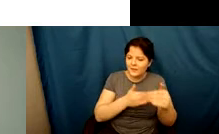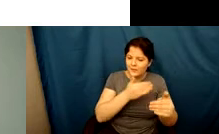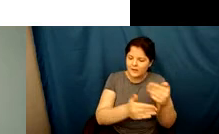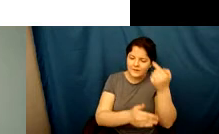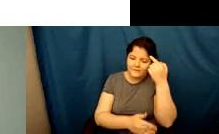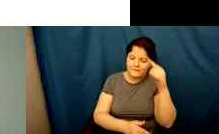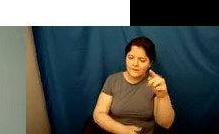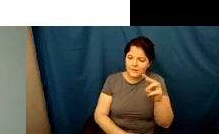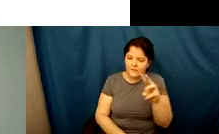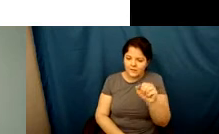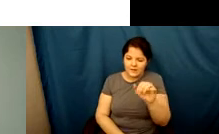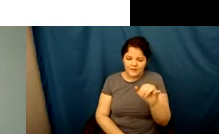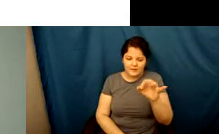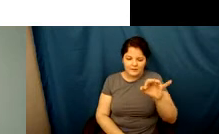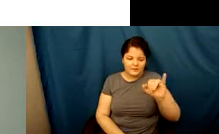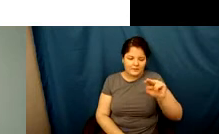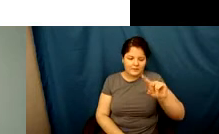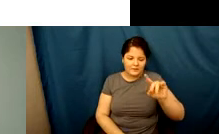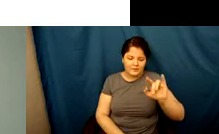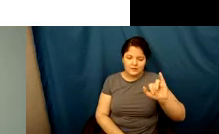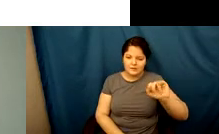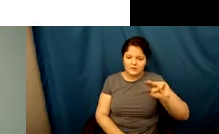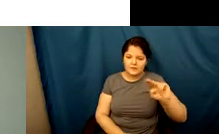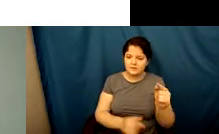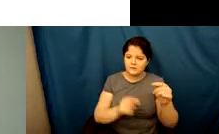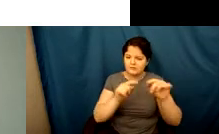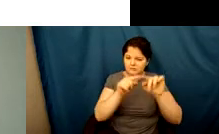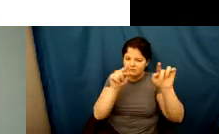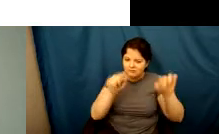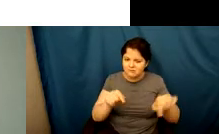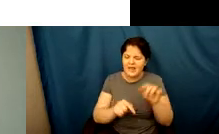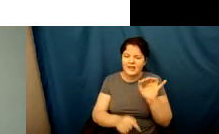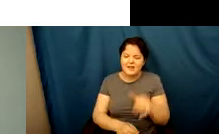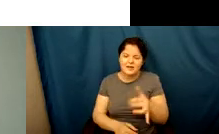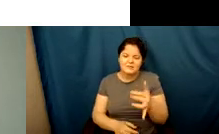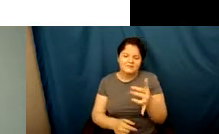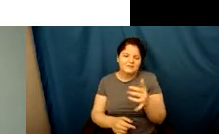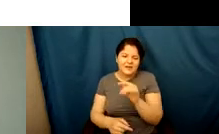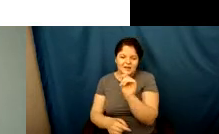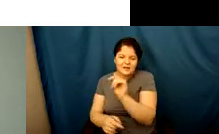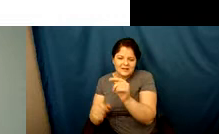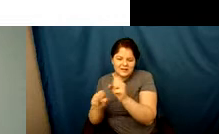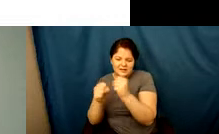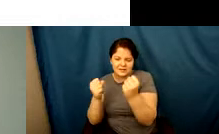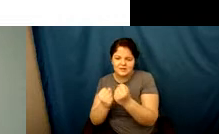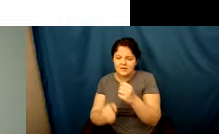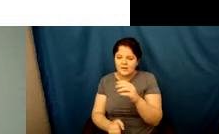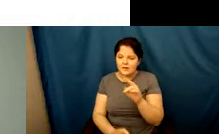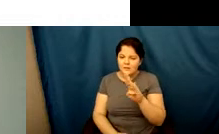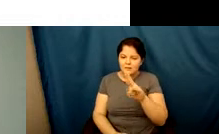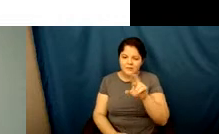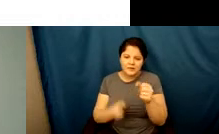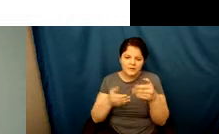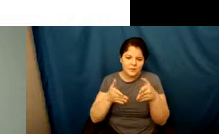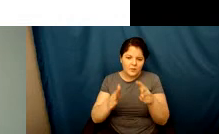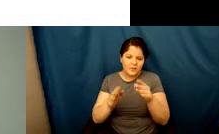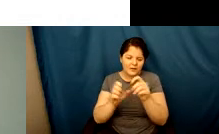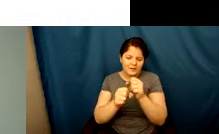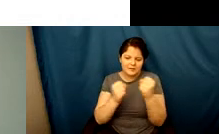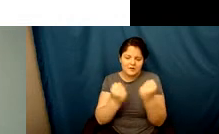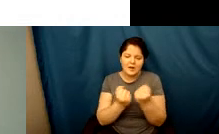for all of our fixed guideway stations. So that's the T stations and the busway stations. Right now we're working with